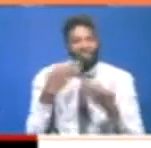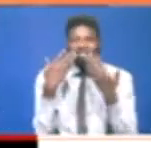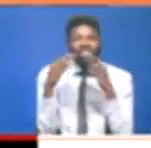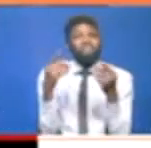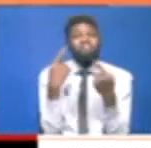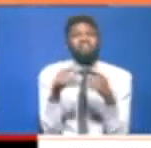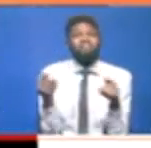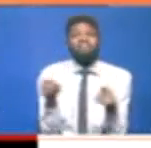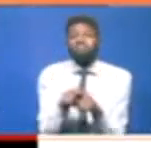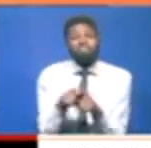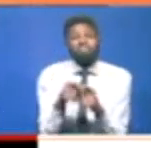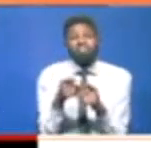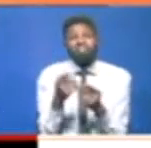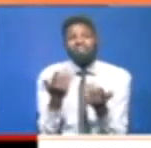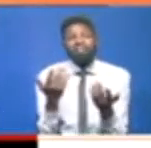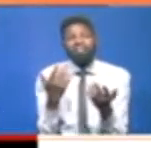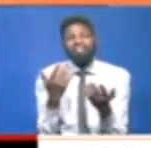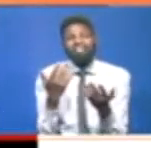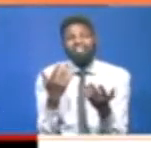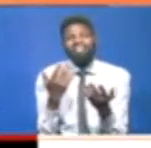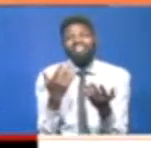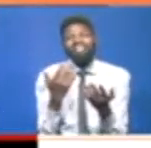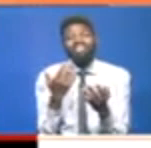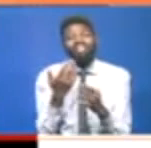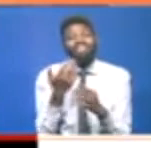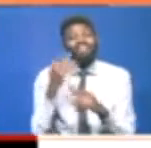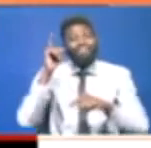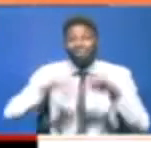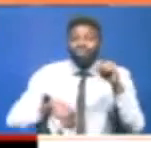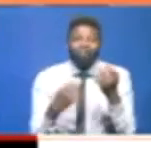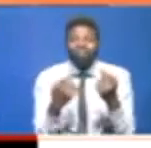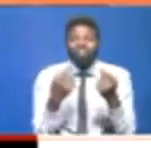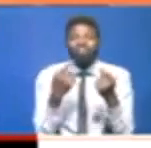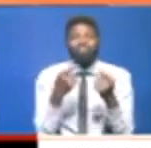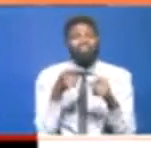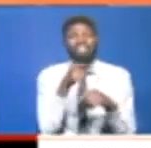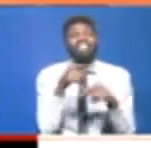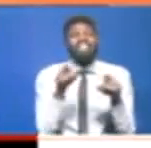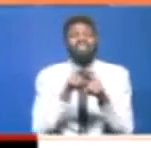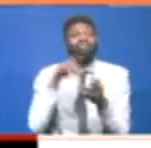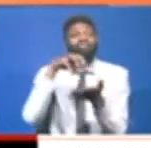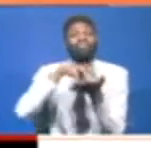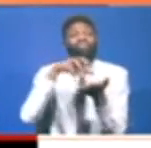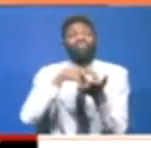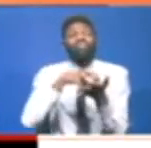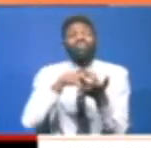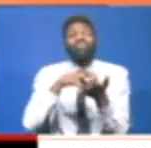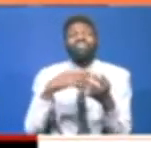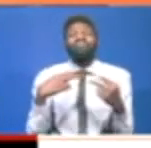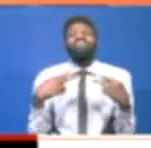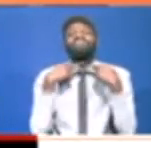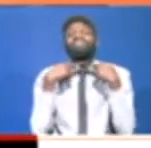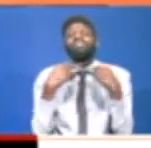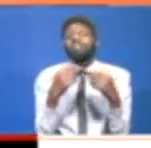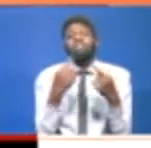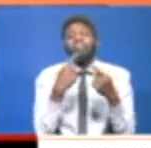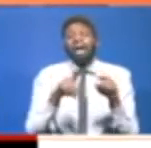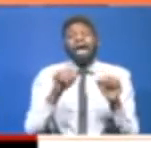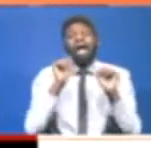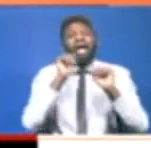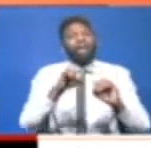forthcoming. So how do you get out of this kind of a quagmire? I think in terms